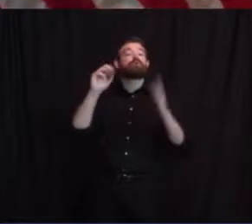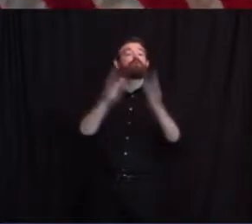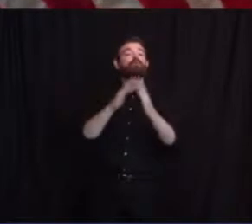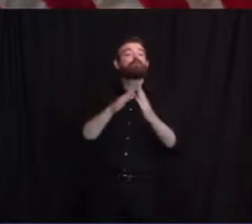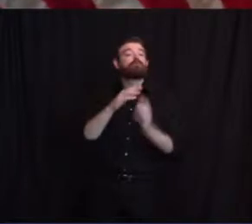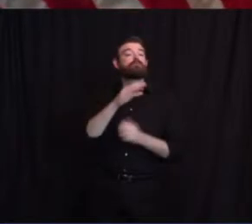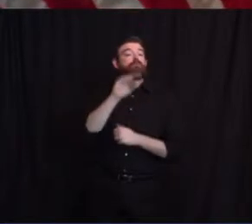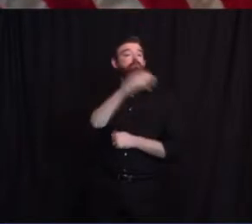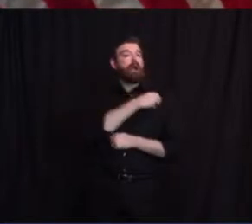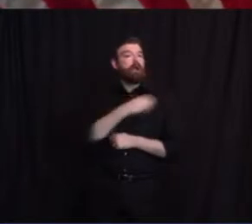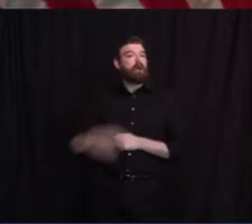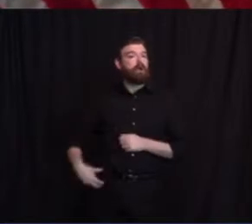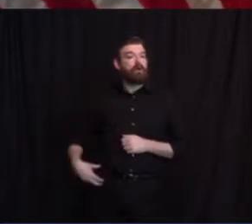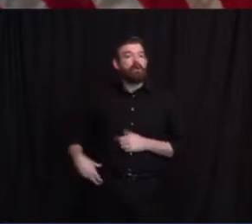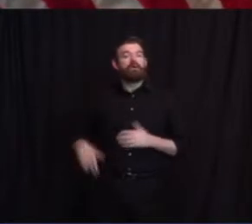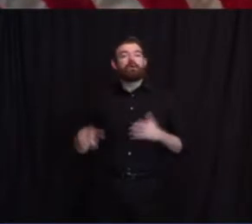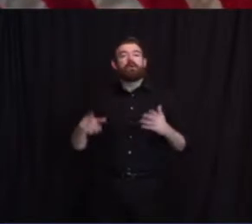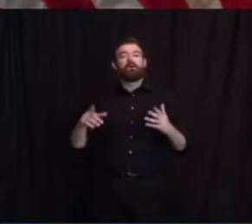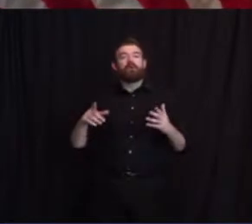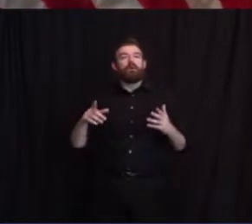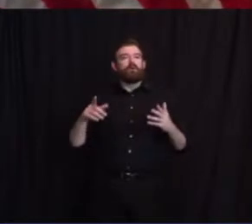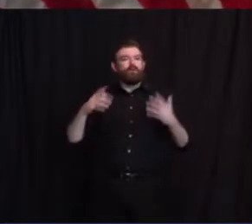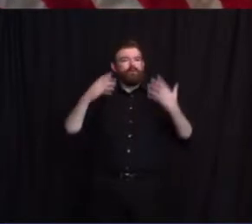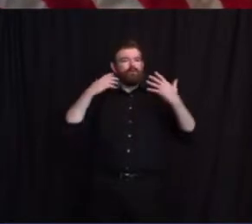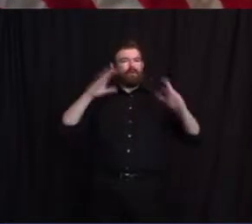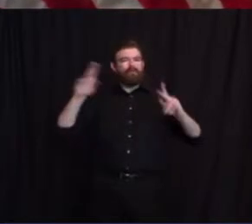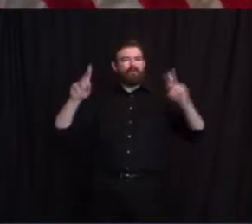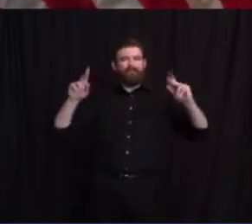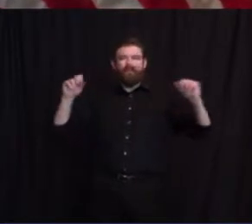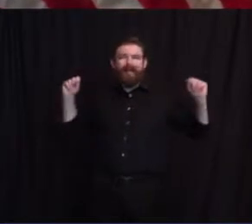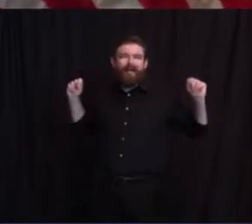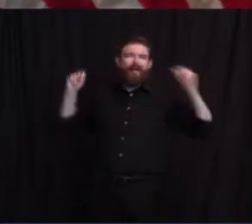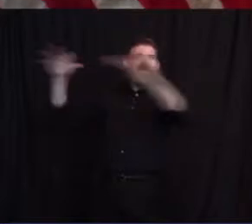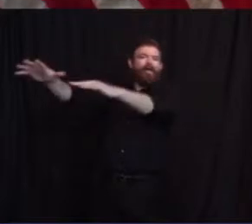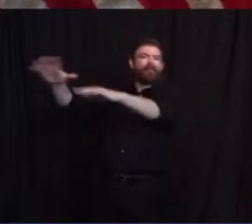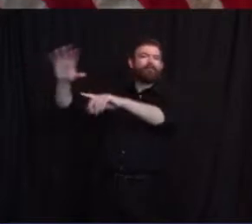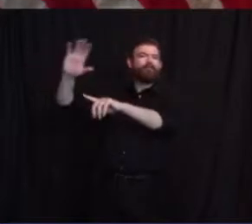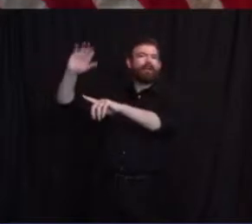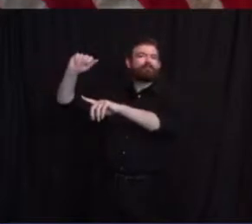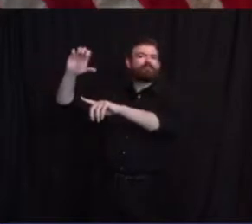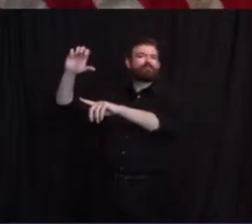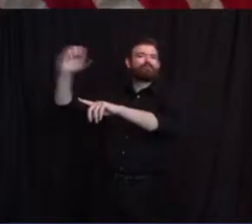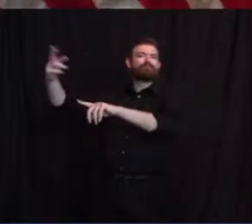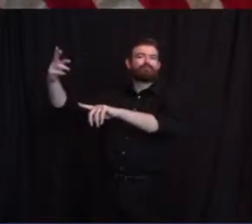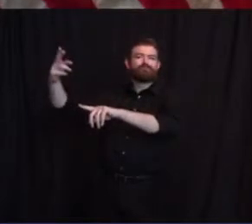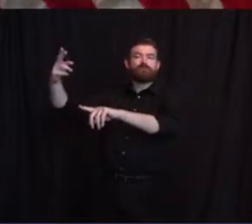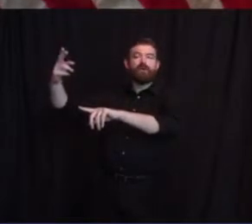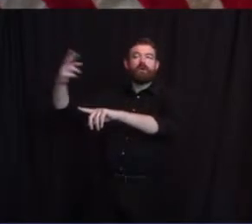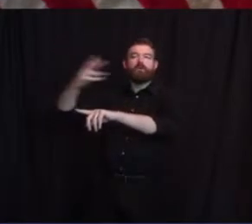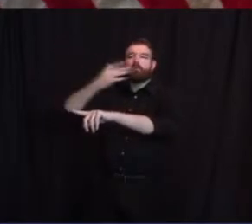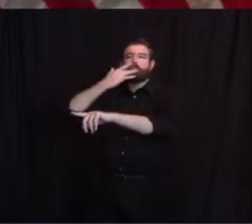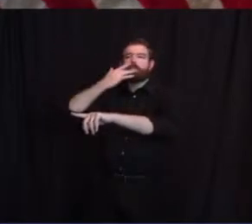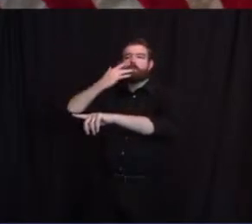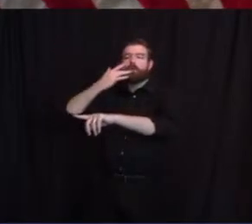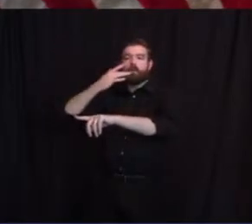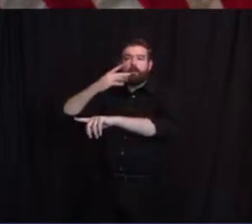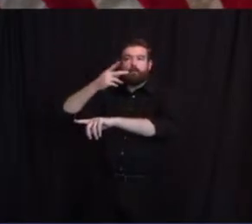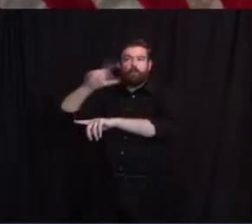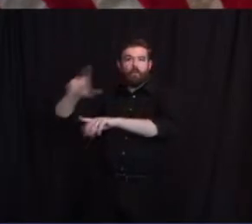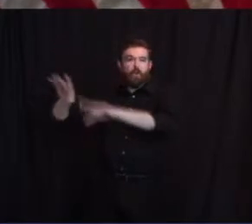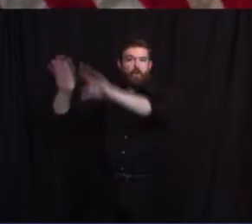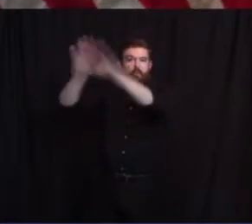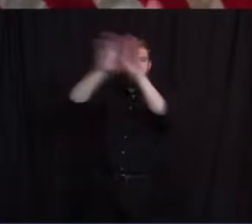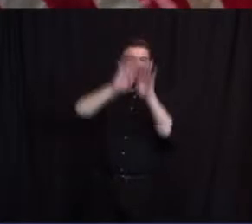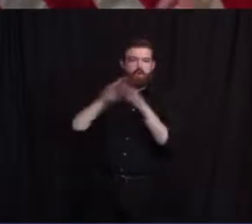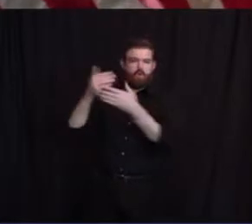if you open pools up that were in a club or something near the beach, you'd have a better,